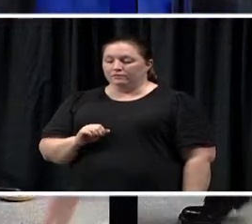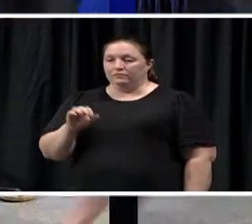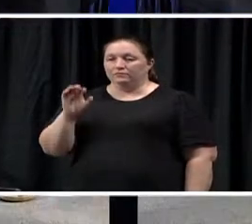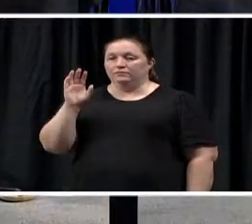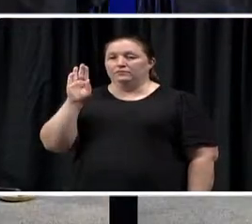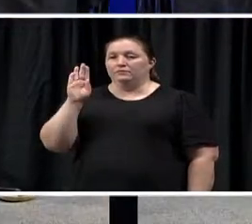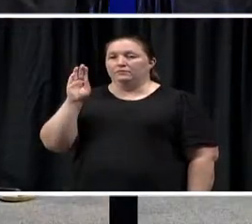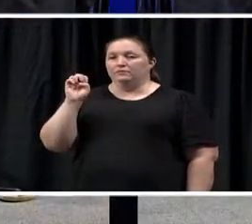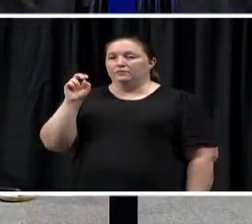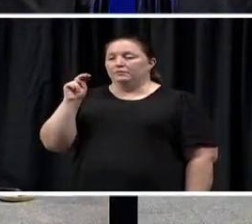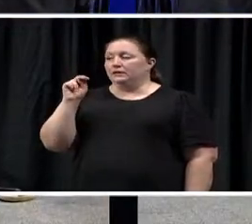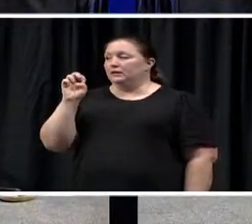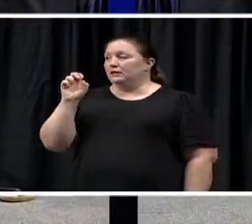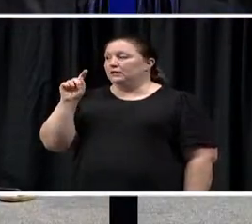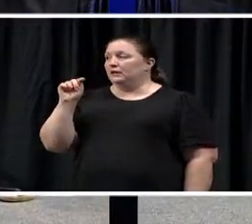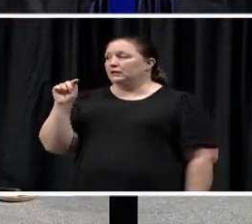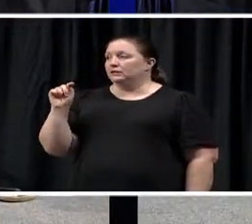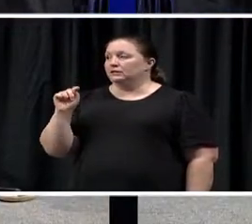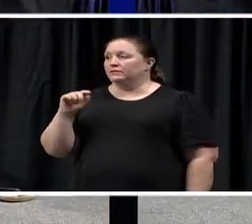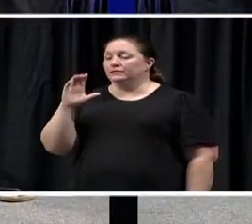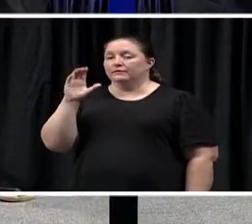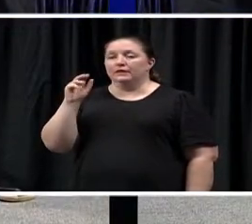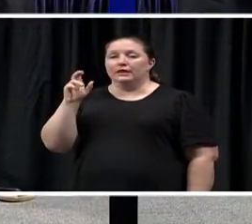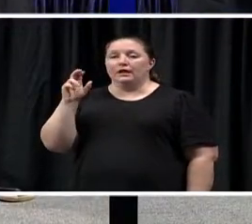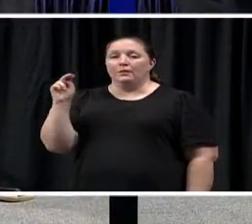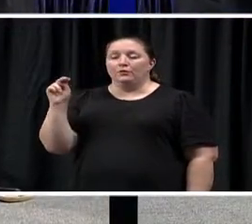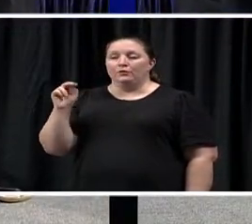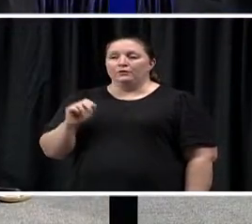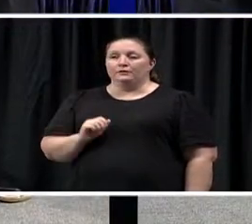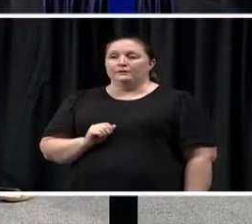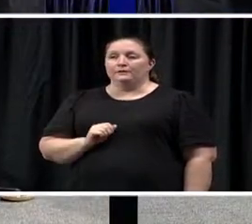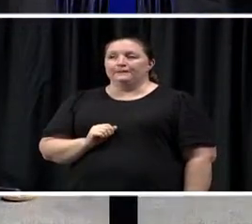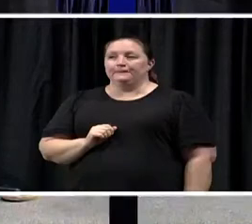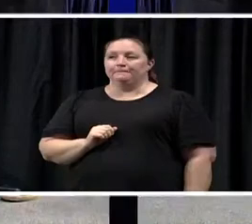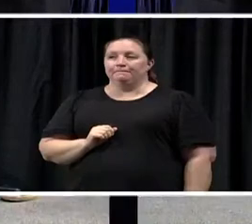Binette Diop. Cameron Lee Idol.